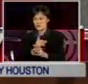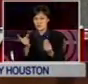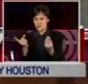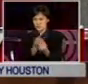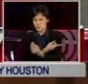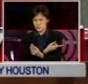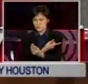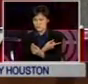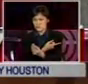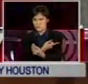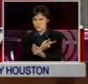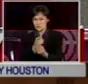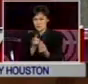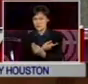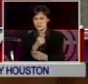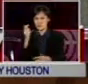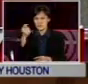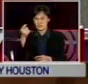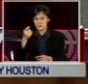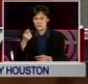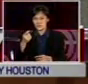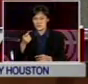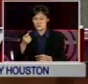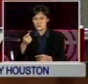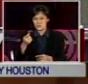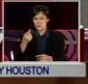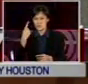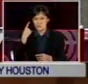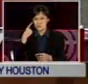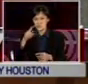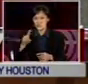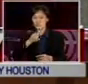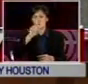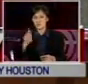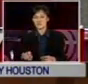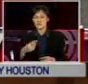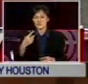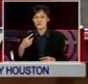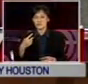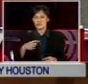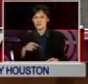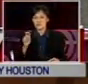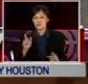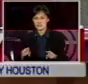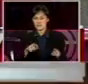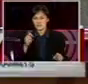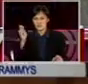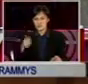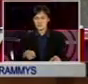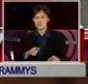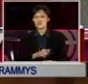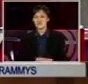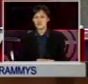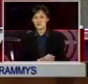the testimony of the witness and order you to direct your question to the witness. It's ordered. We reserve our right